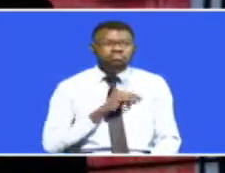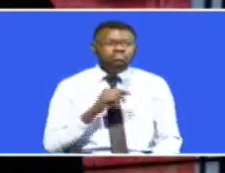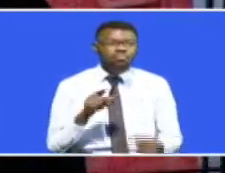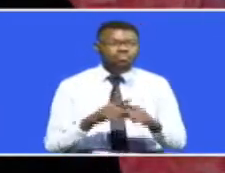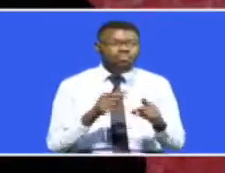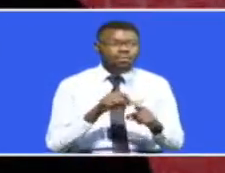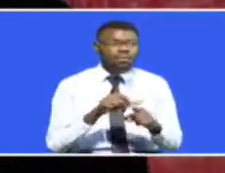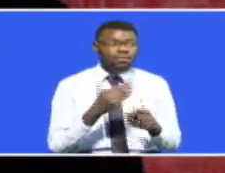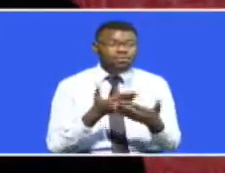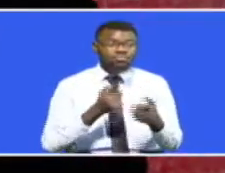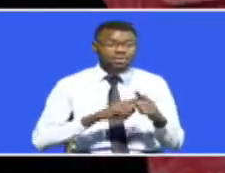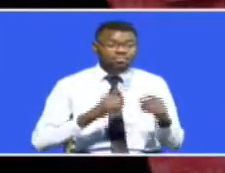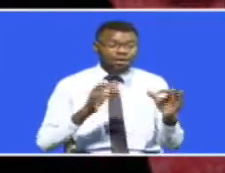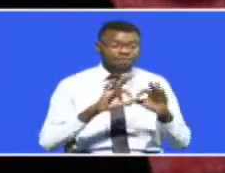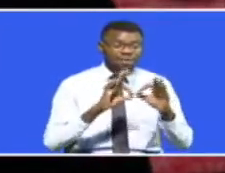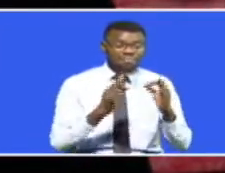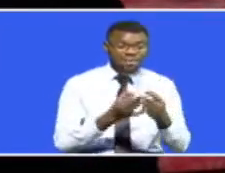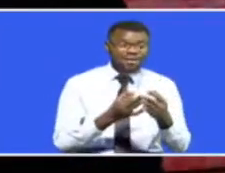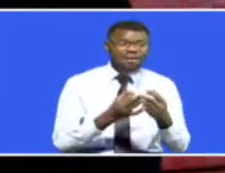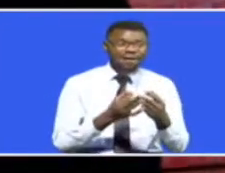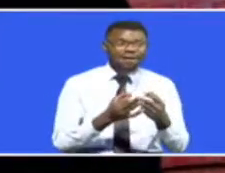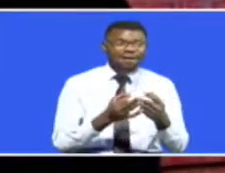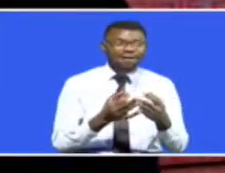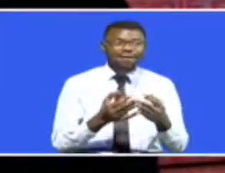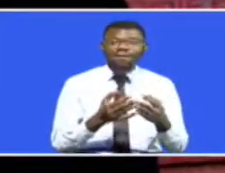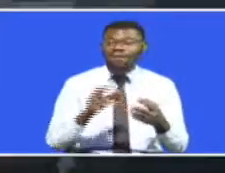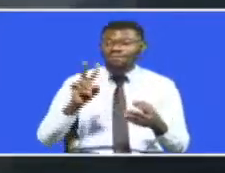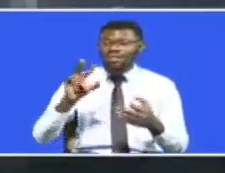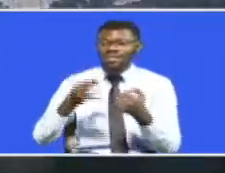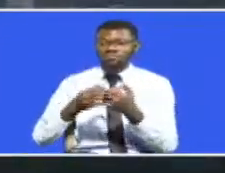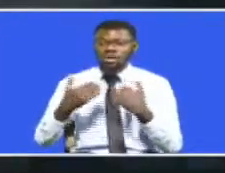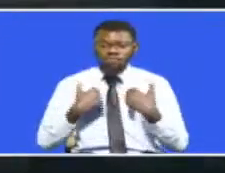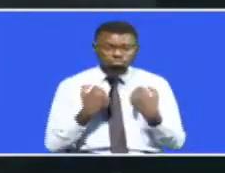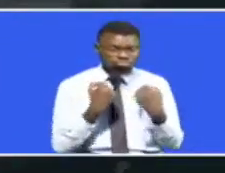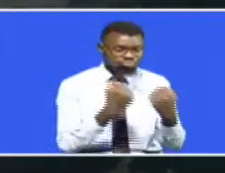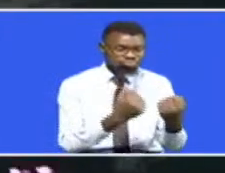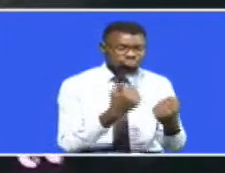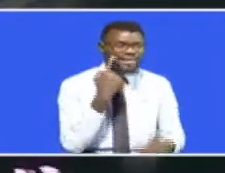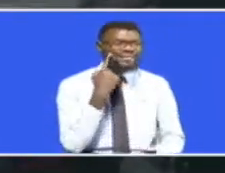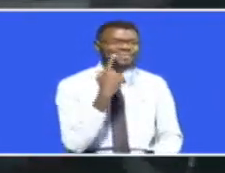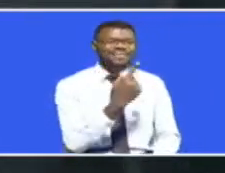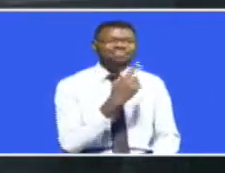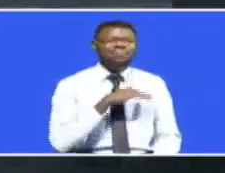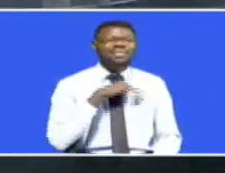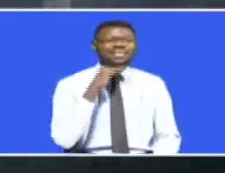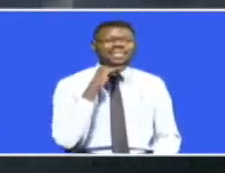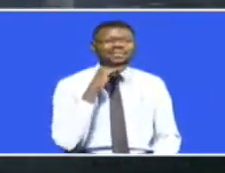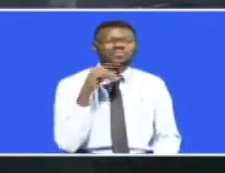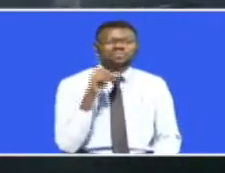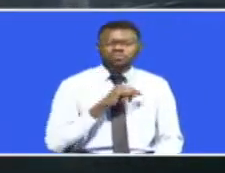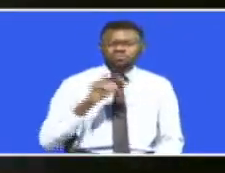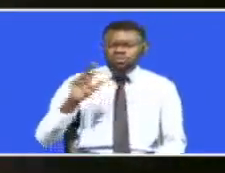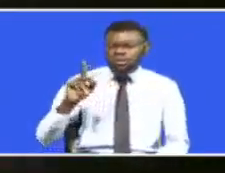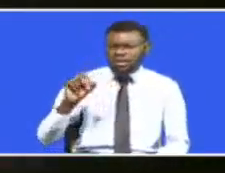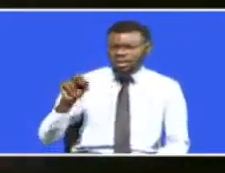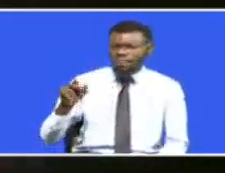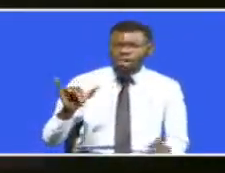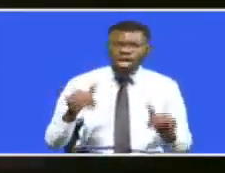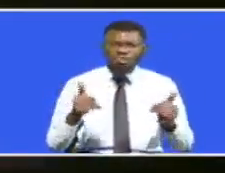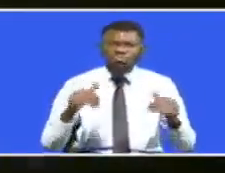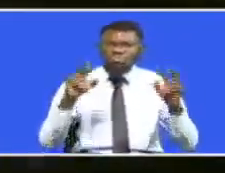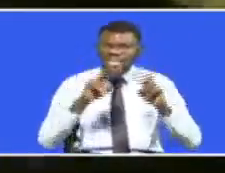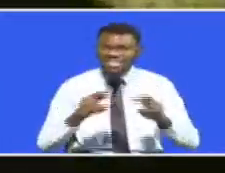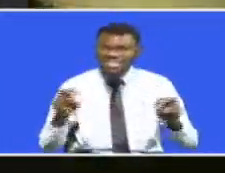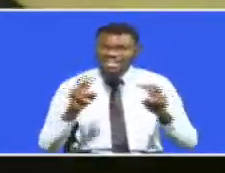familia imekuja na V8 kama amekufa kumchukua. KTN News Investigates has established that the